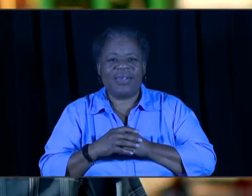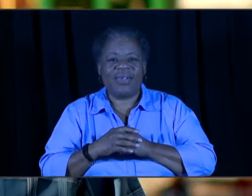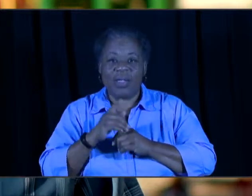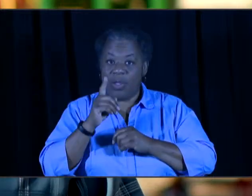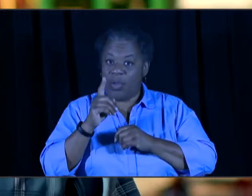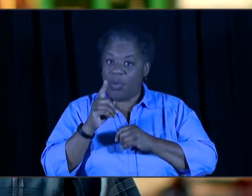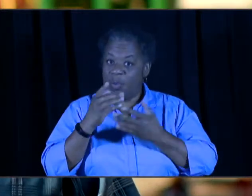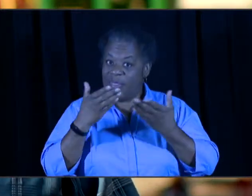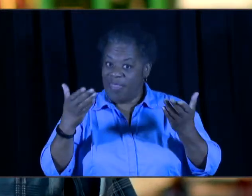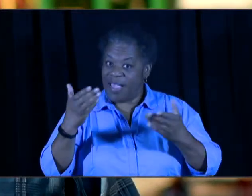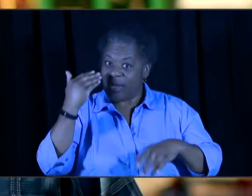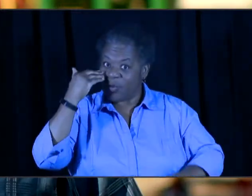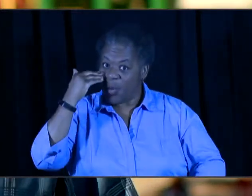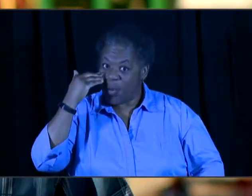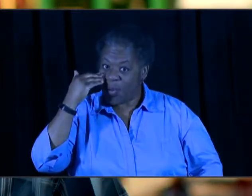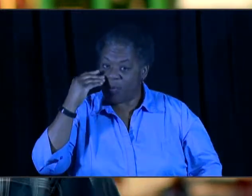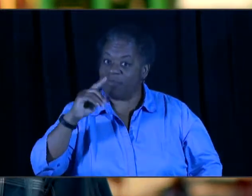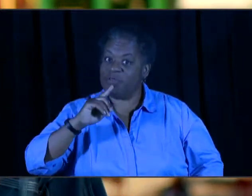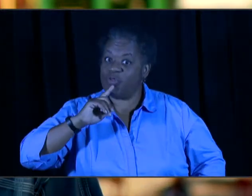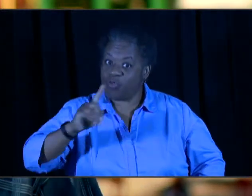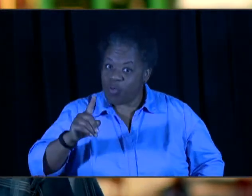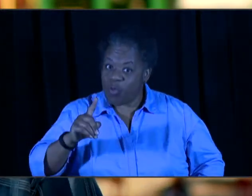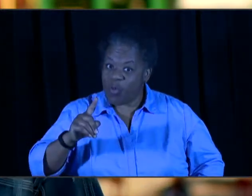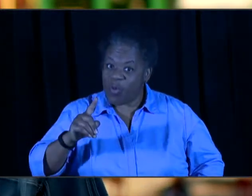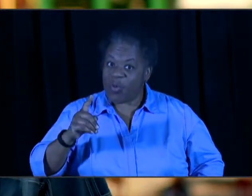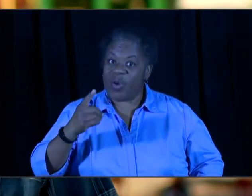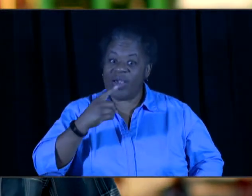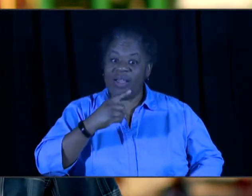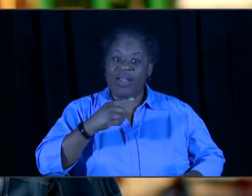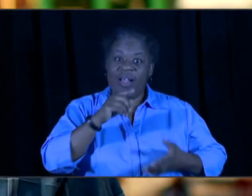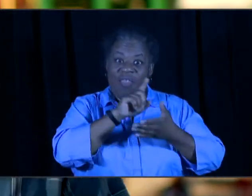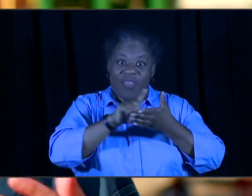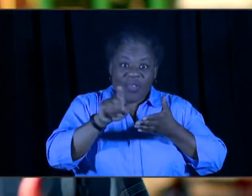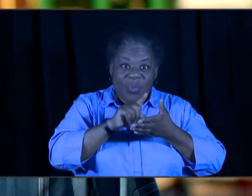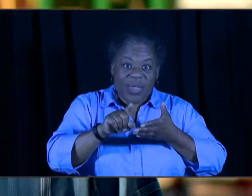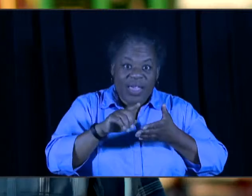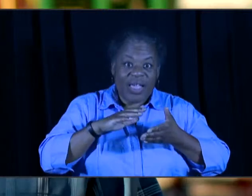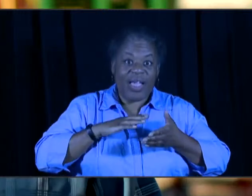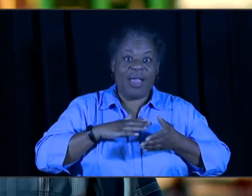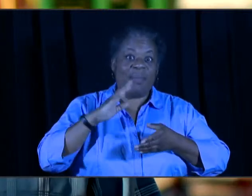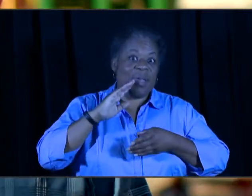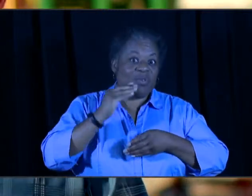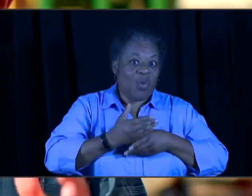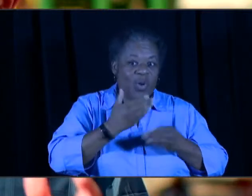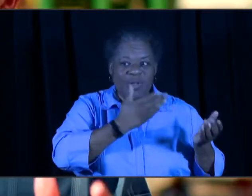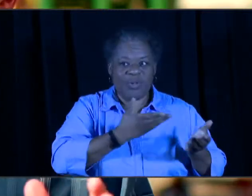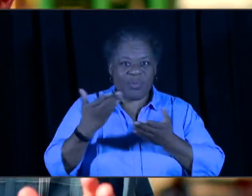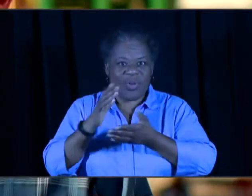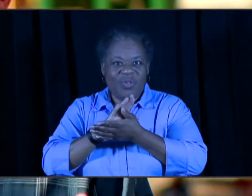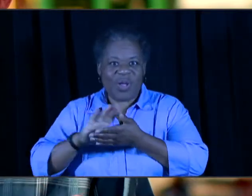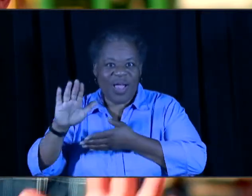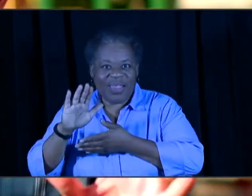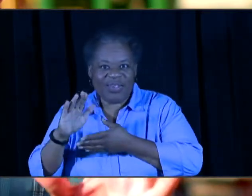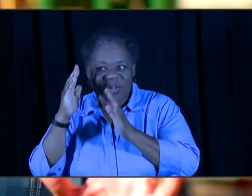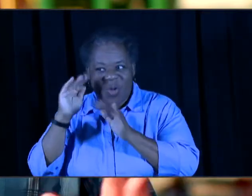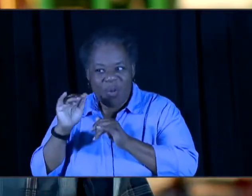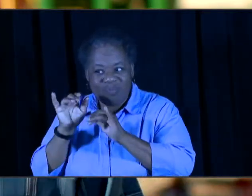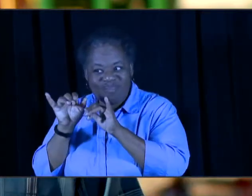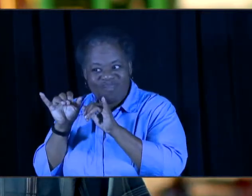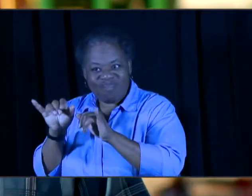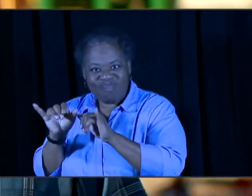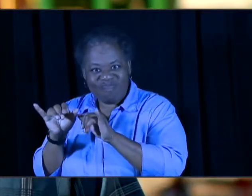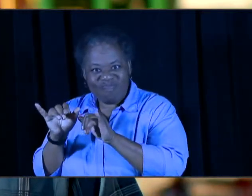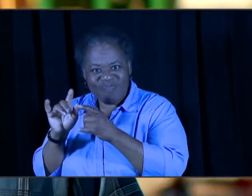one thing I do know is that we're bringing my daughter to college this week. So we're glad for that. And we hope she stays there, at least